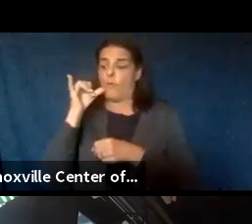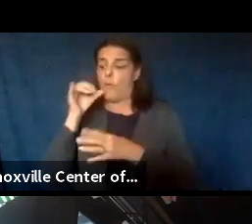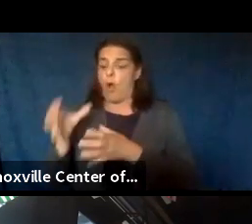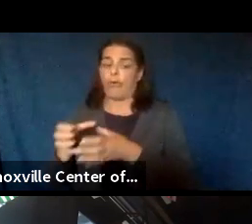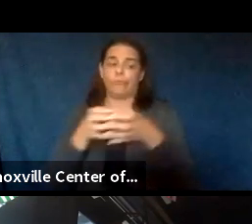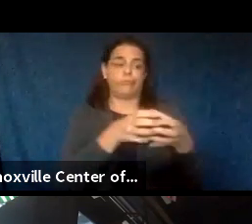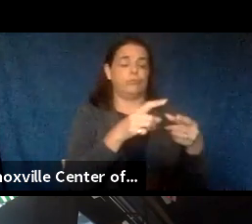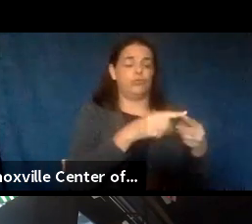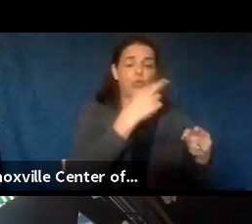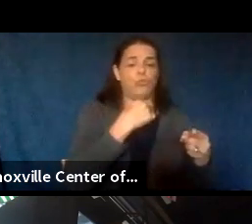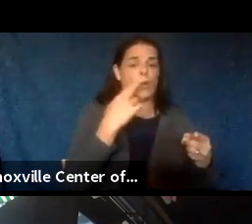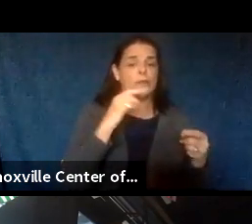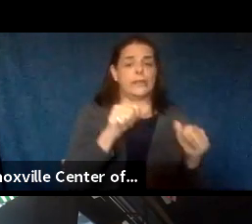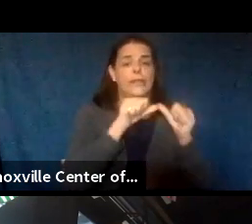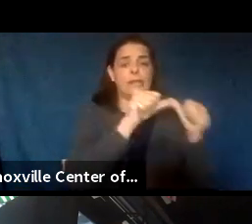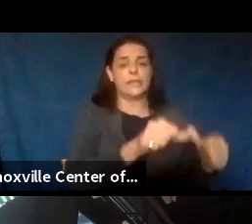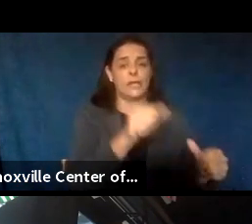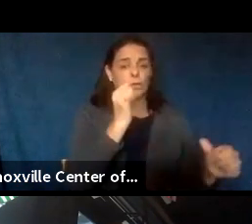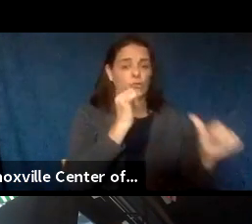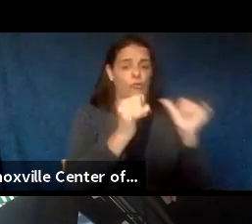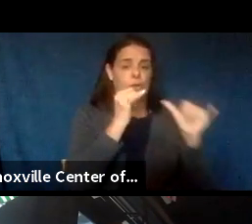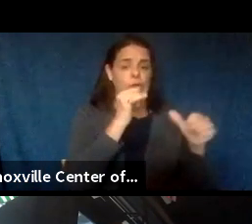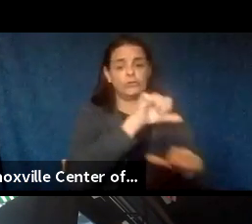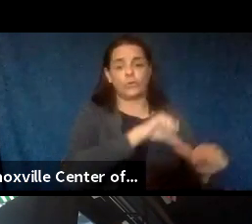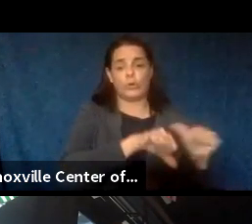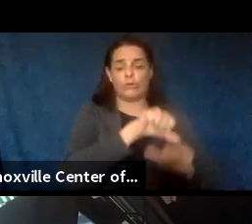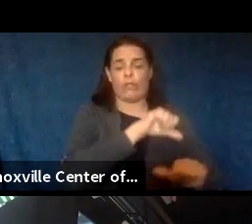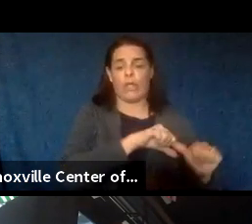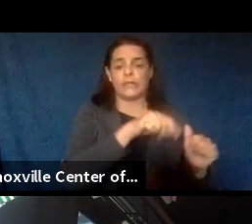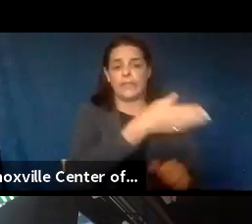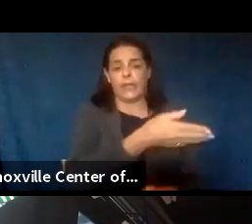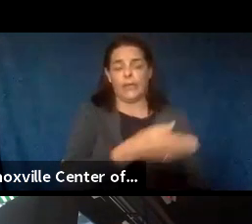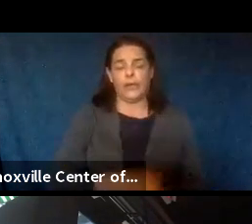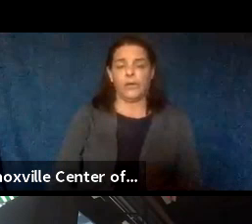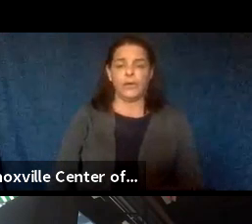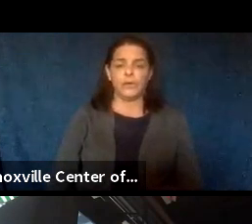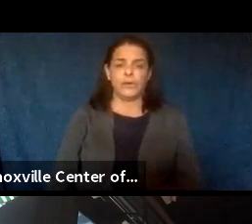that they can continue socializing and congregating.